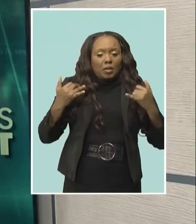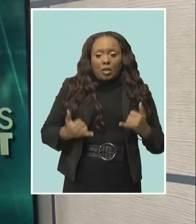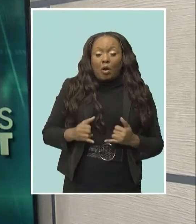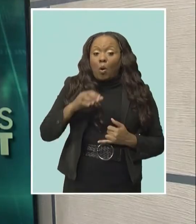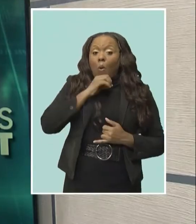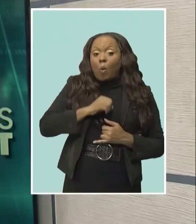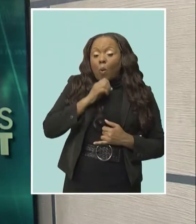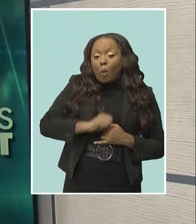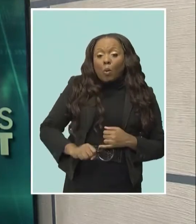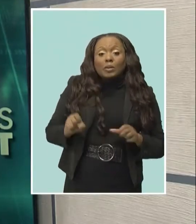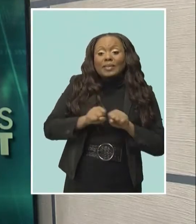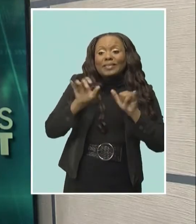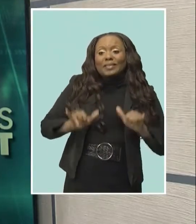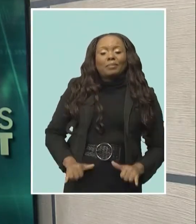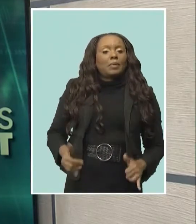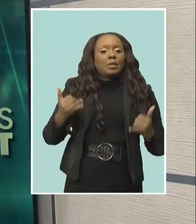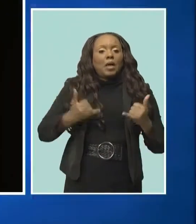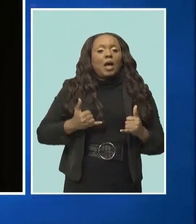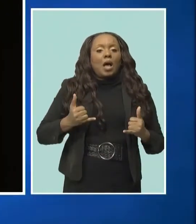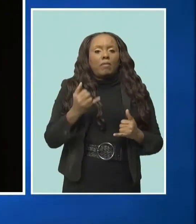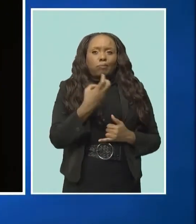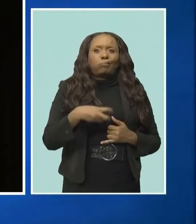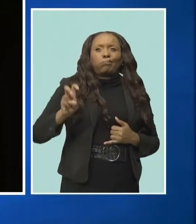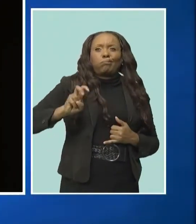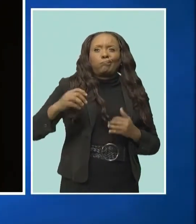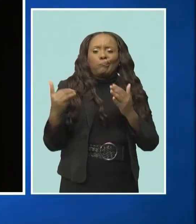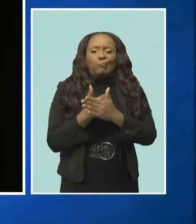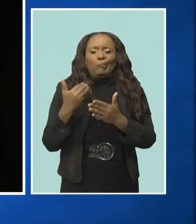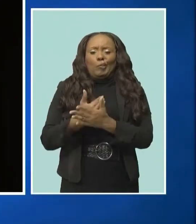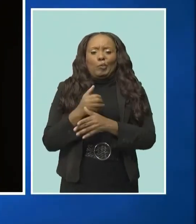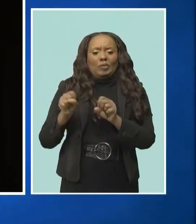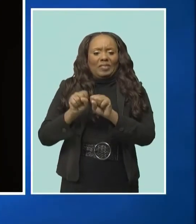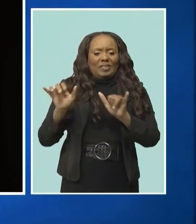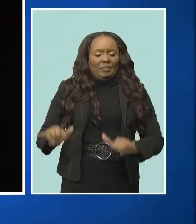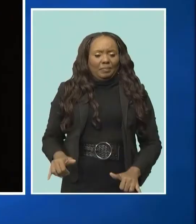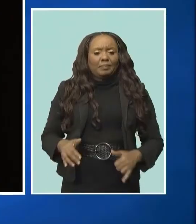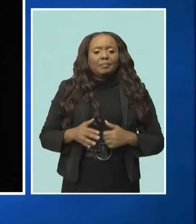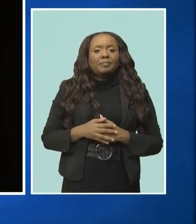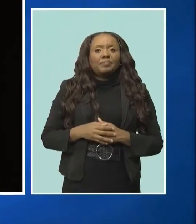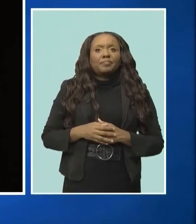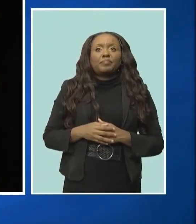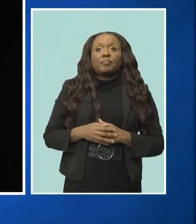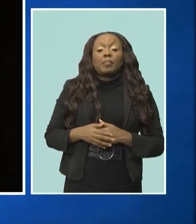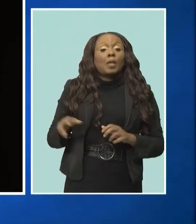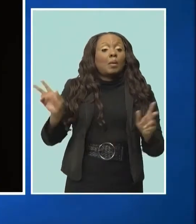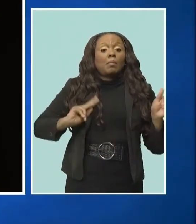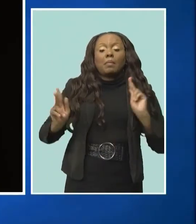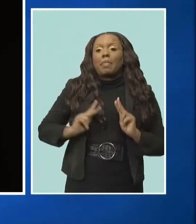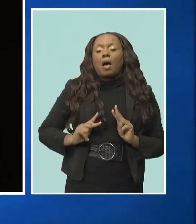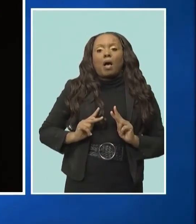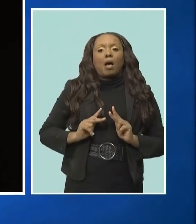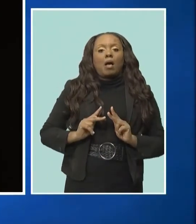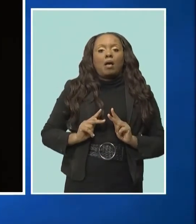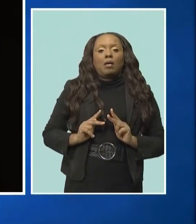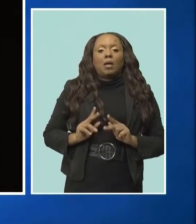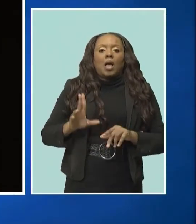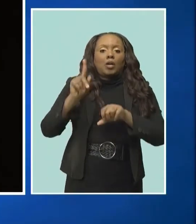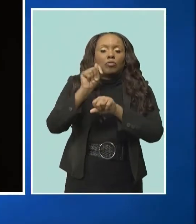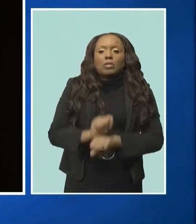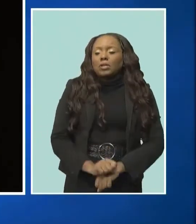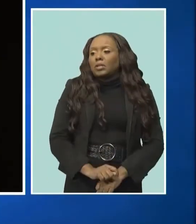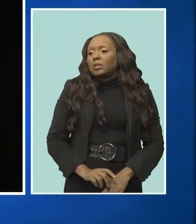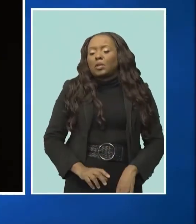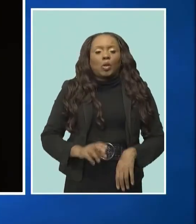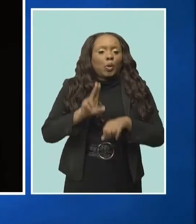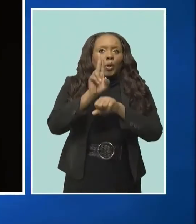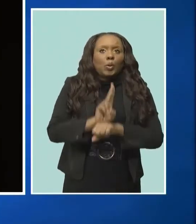many moving parts. People have grown accustomed and have built expertise and experience in